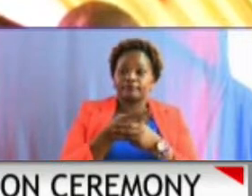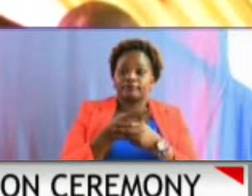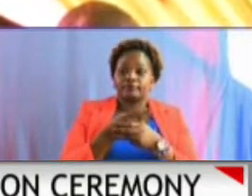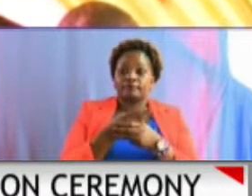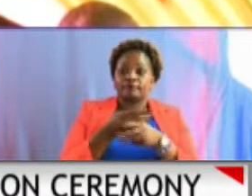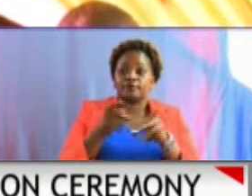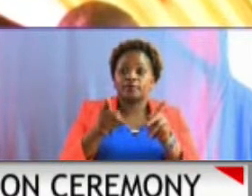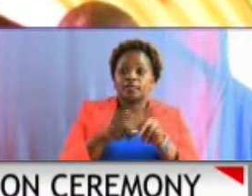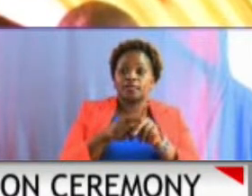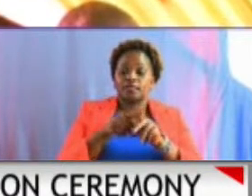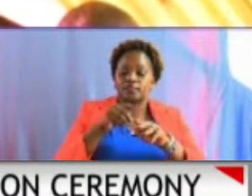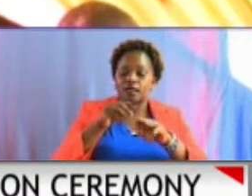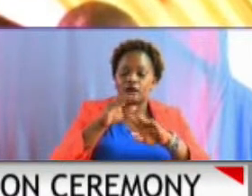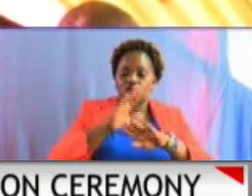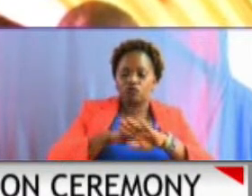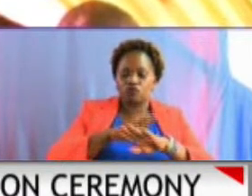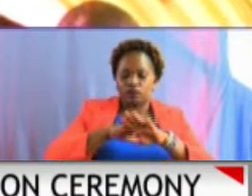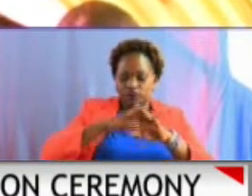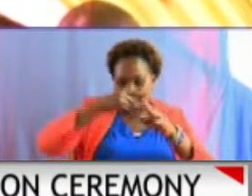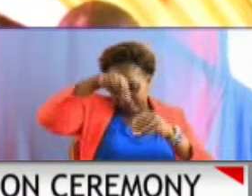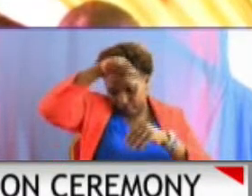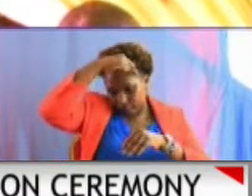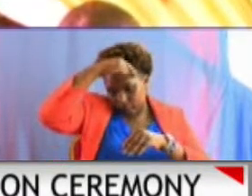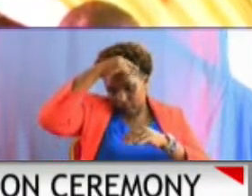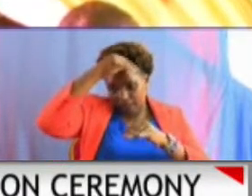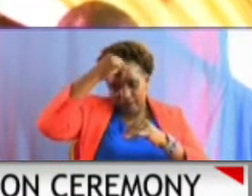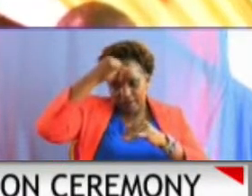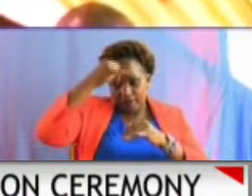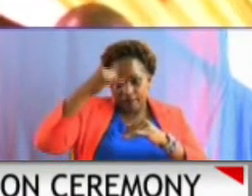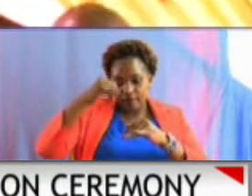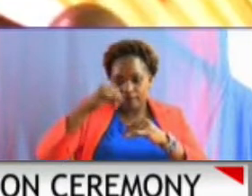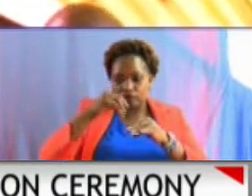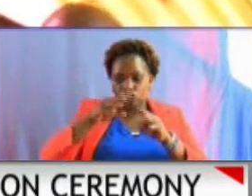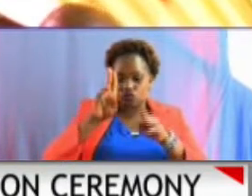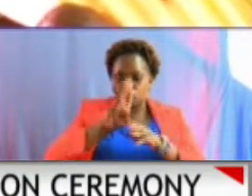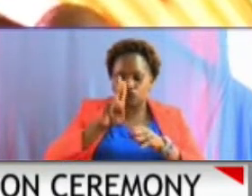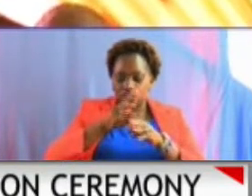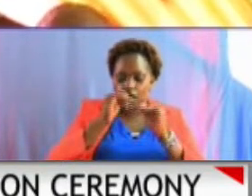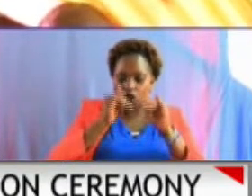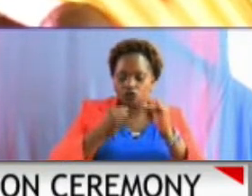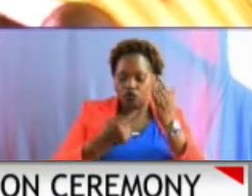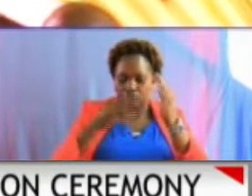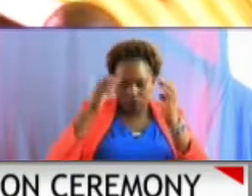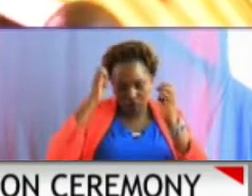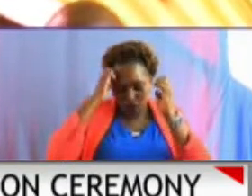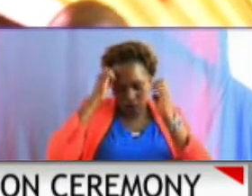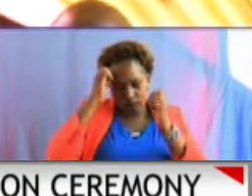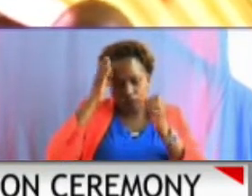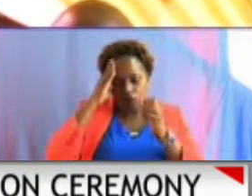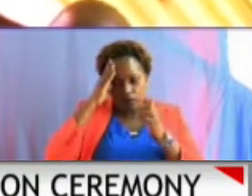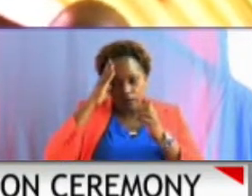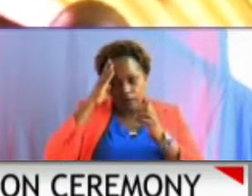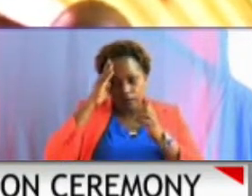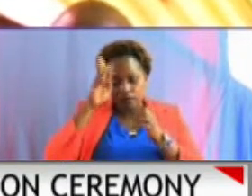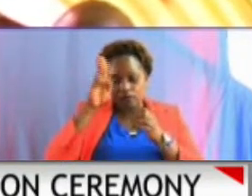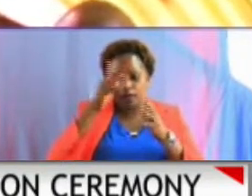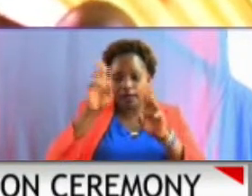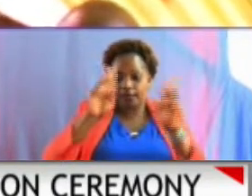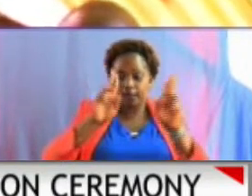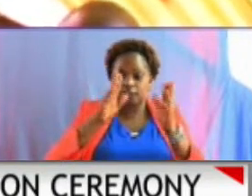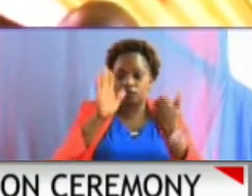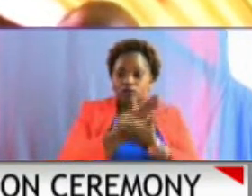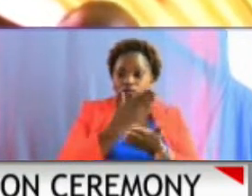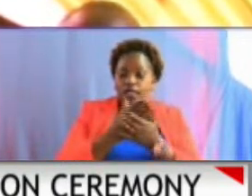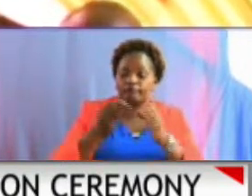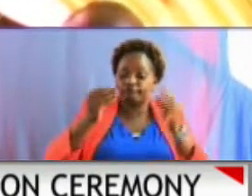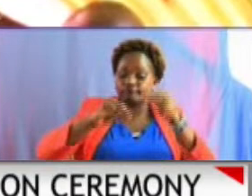as refined graduates, equipped with new knowledge and skills, willing to share and